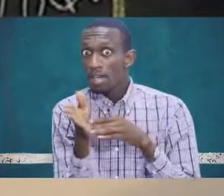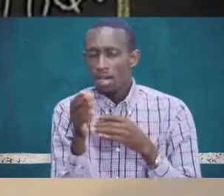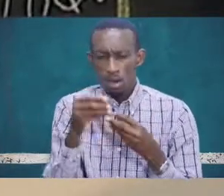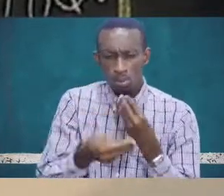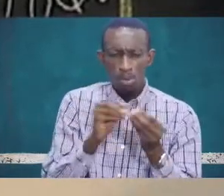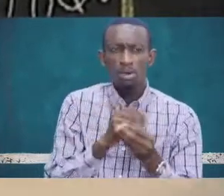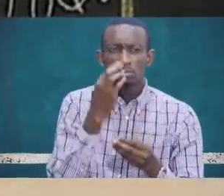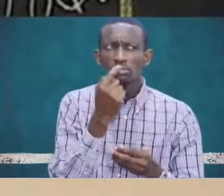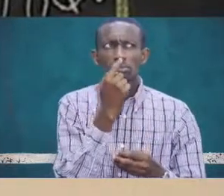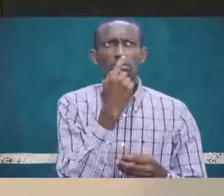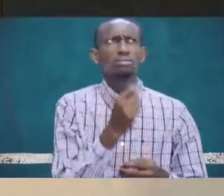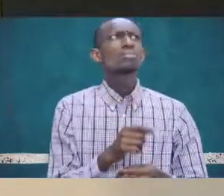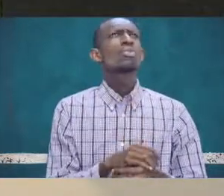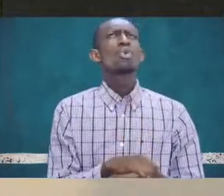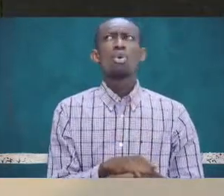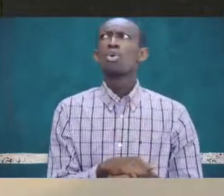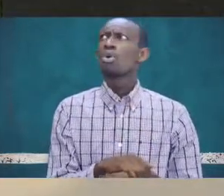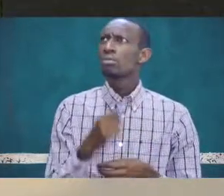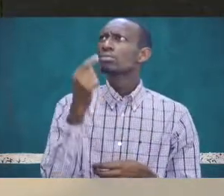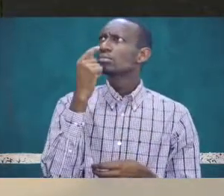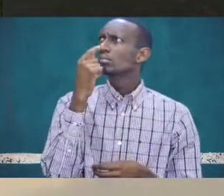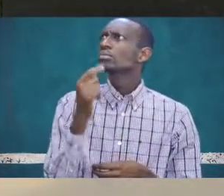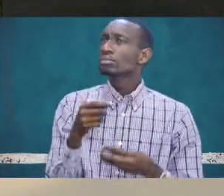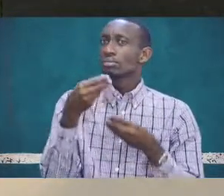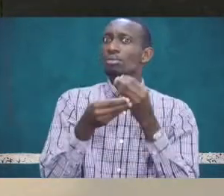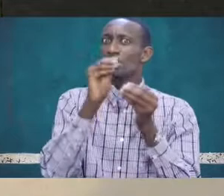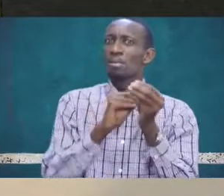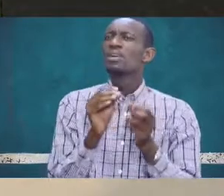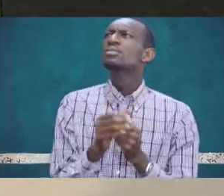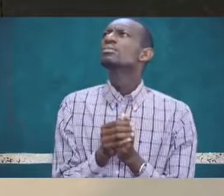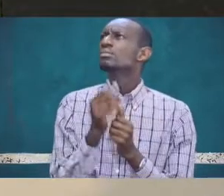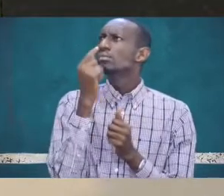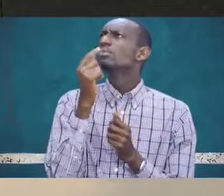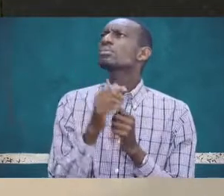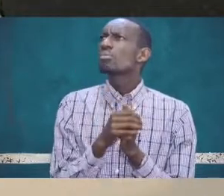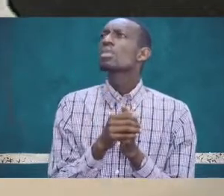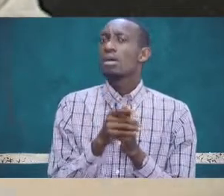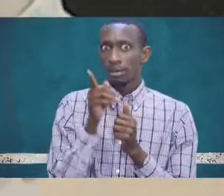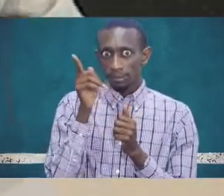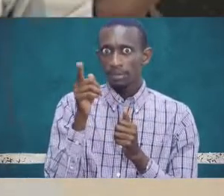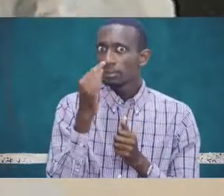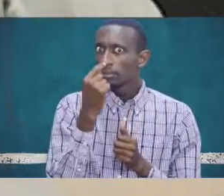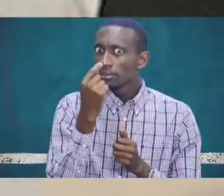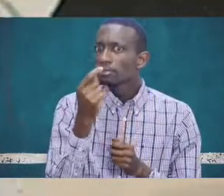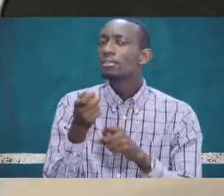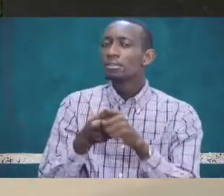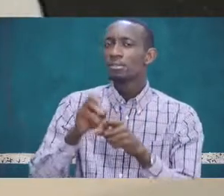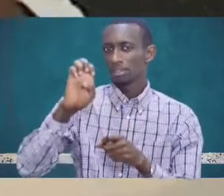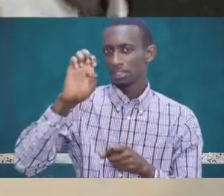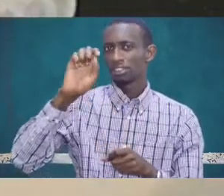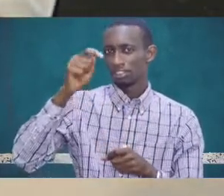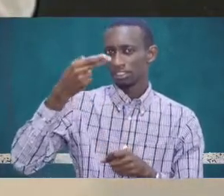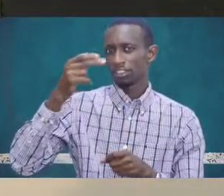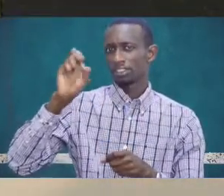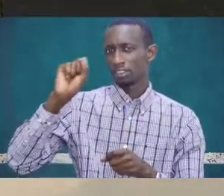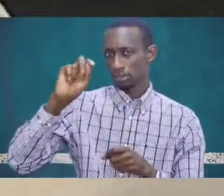inside. That is the smell of the esters, which are produced by ripening bananas. And then you have apple,